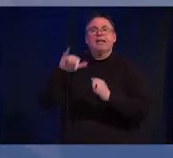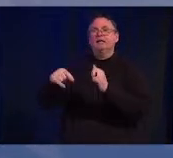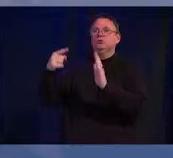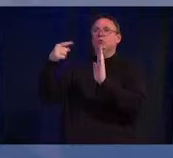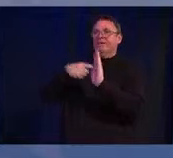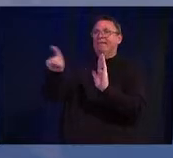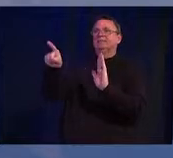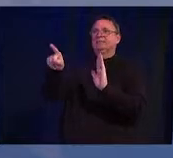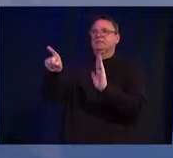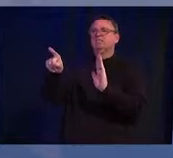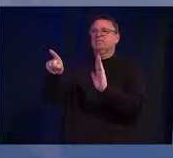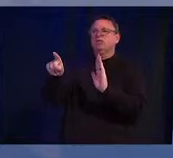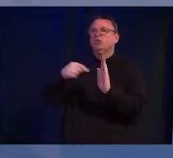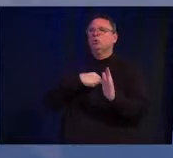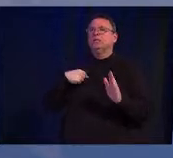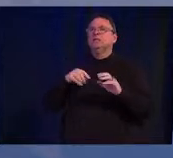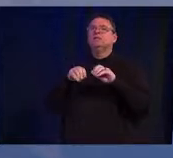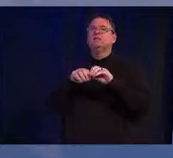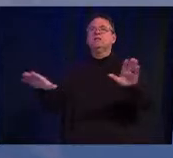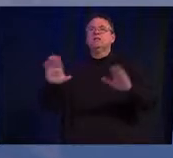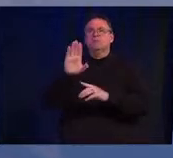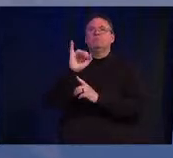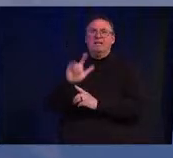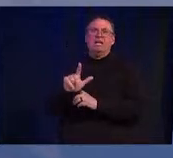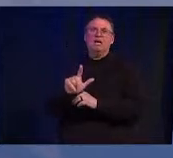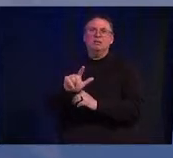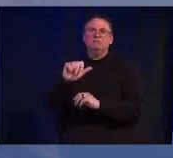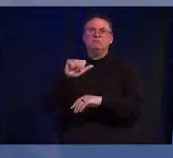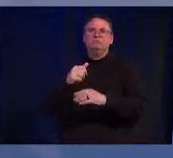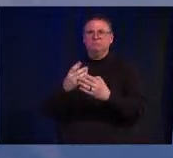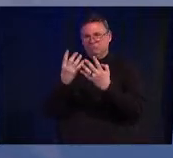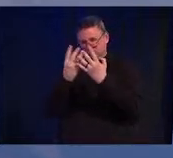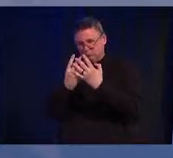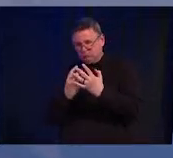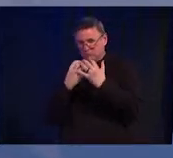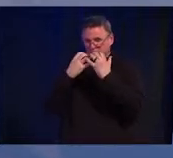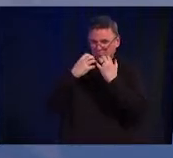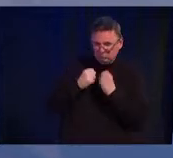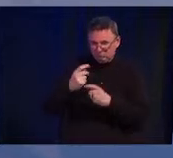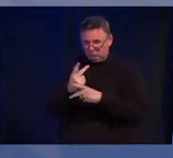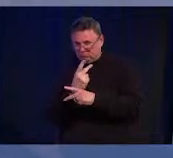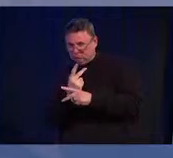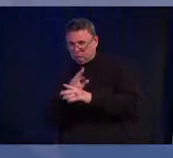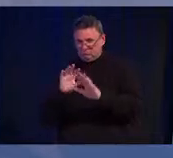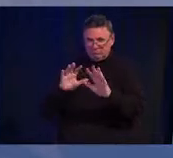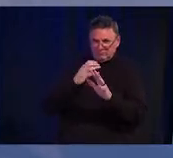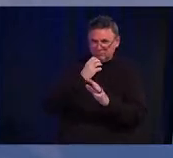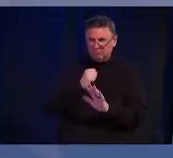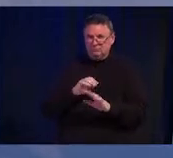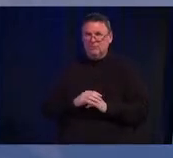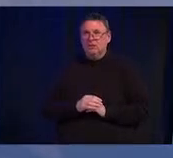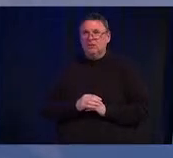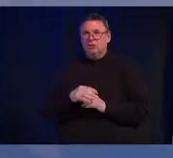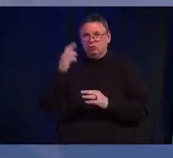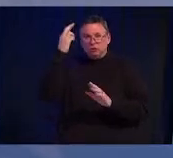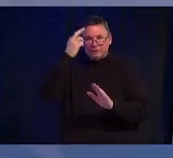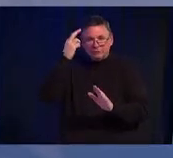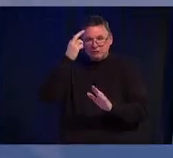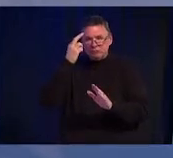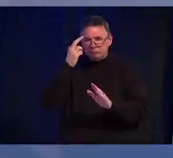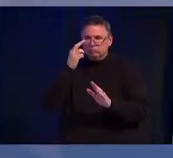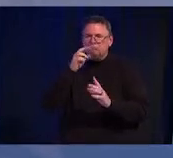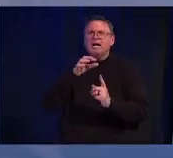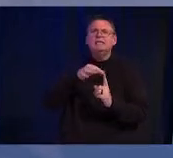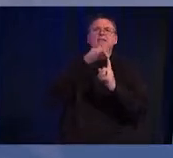a bill out there that was vetted carefully with reasonable exceptions that reflects the